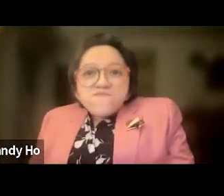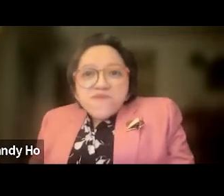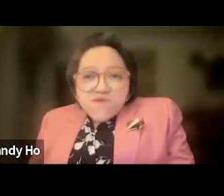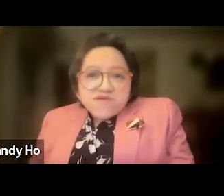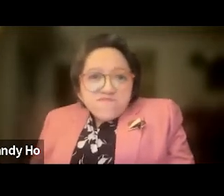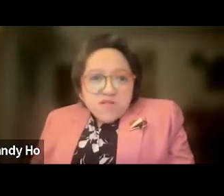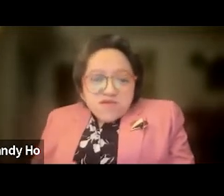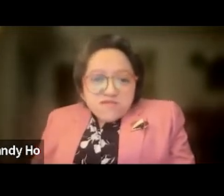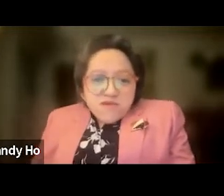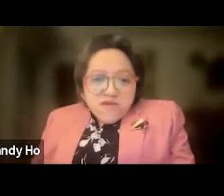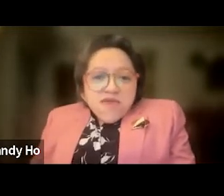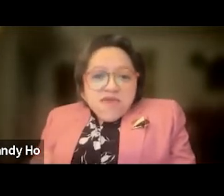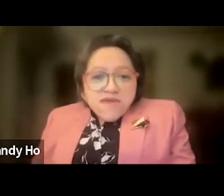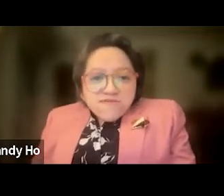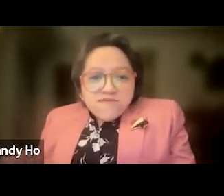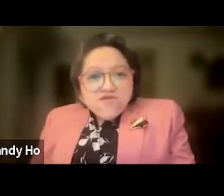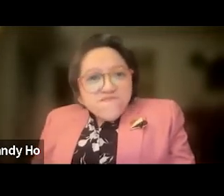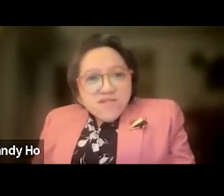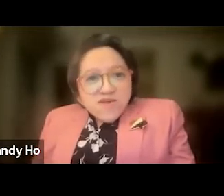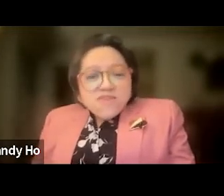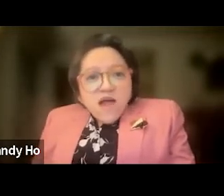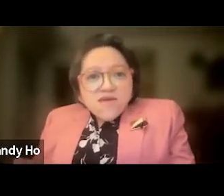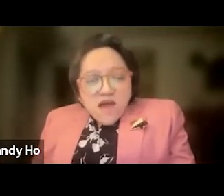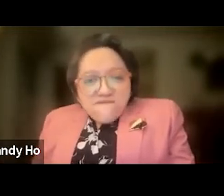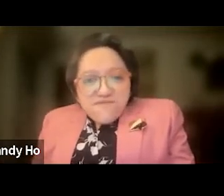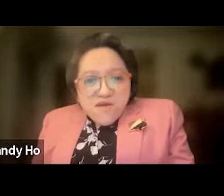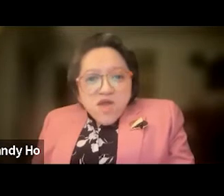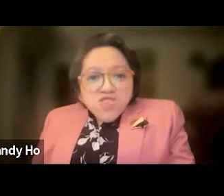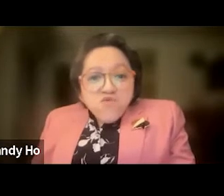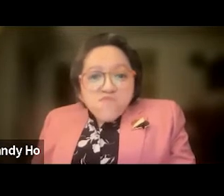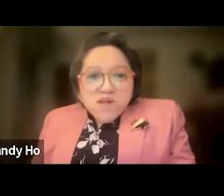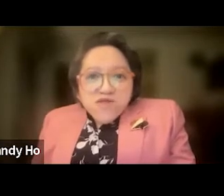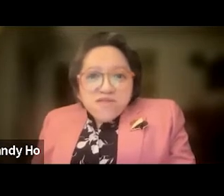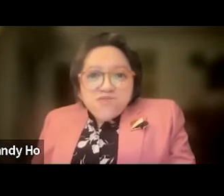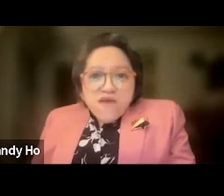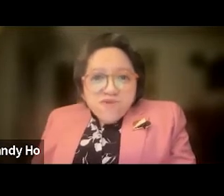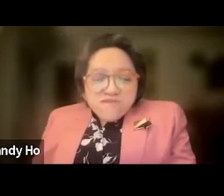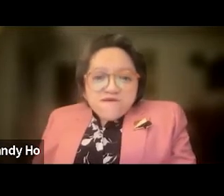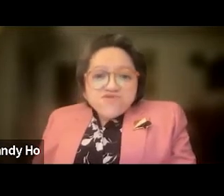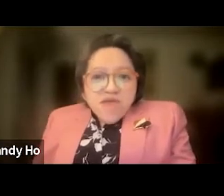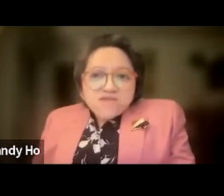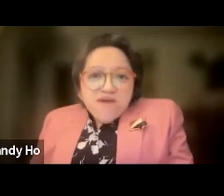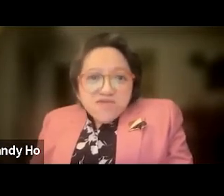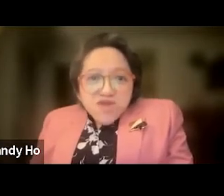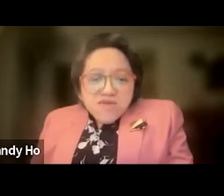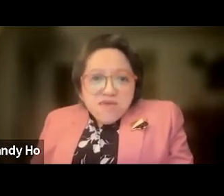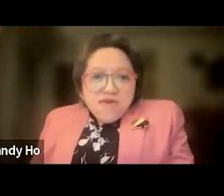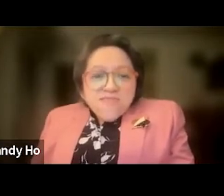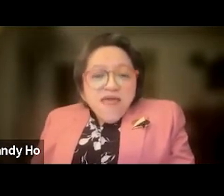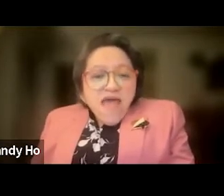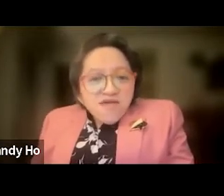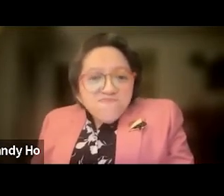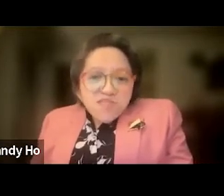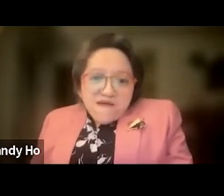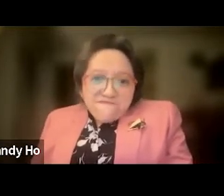include more people with disabilities is ultimately not enough to obliterate the remnants of eugenics messaging